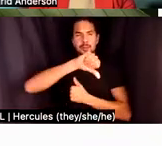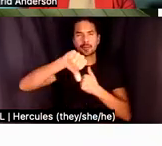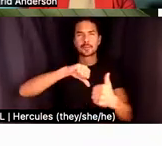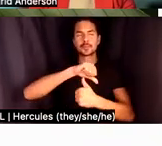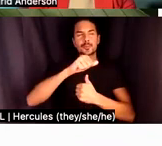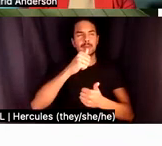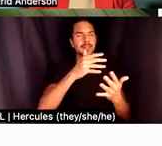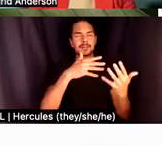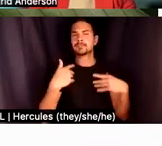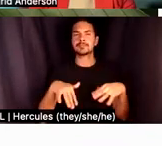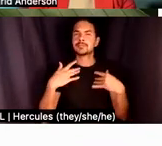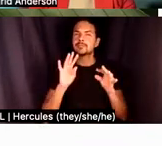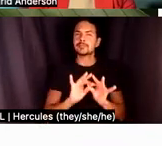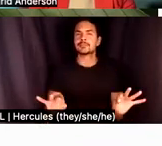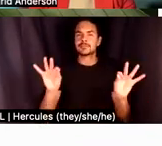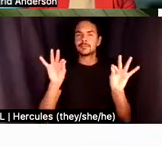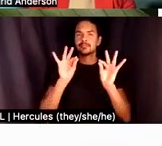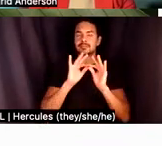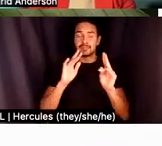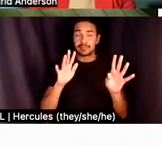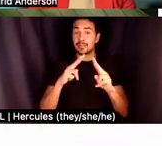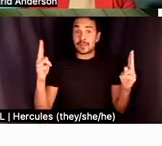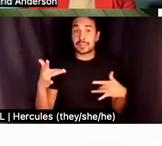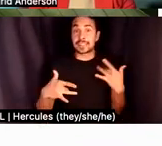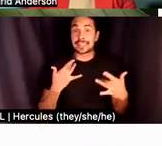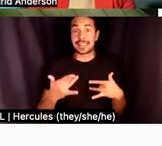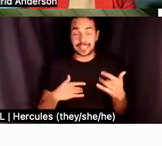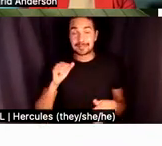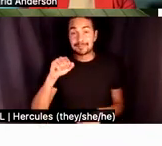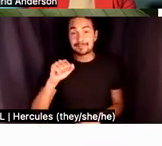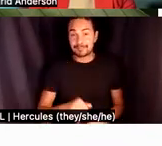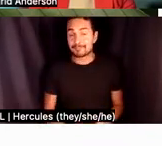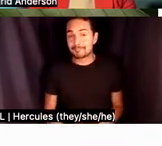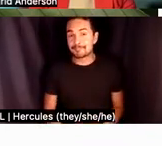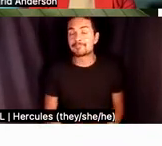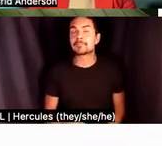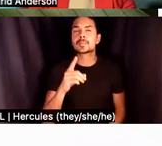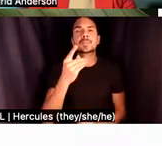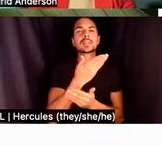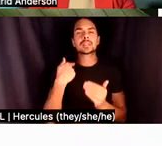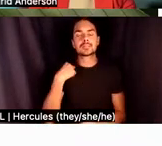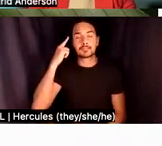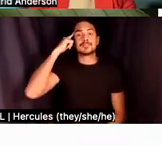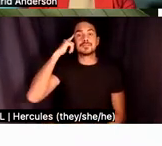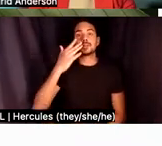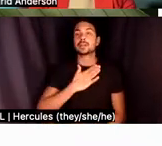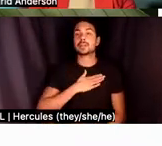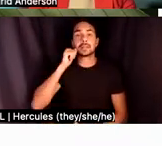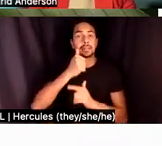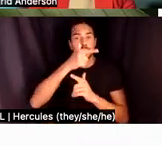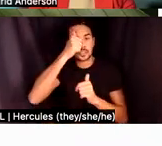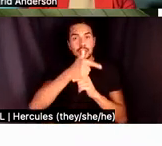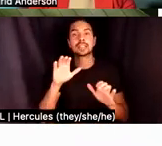And I think that's really exciting. And the other thing that I thought of is like my sisters had done one for my